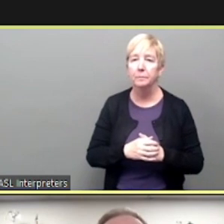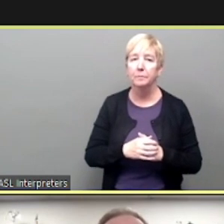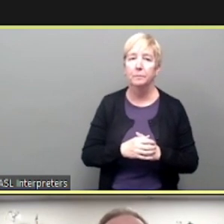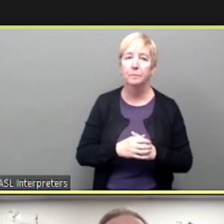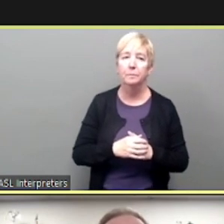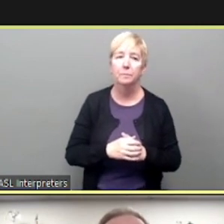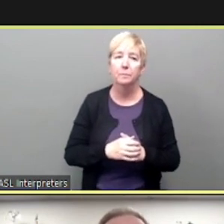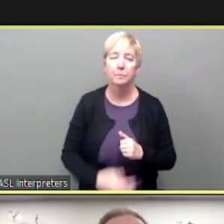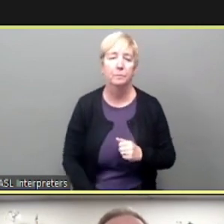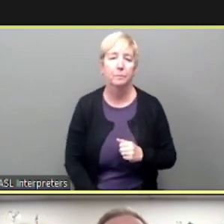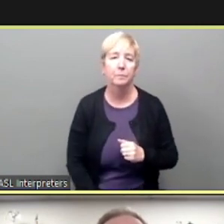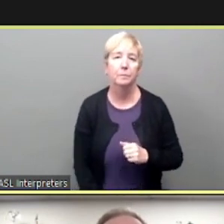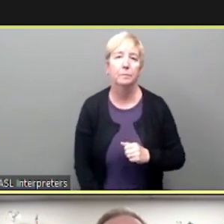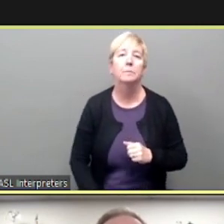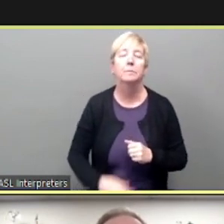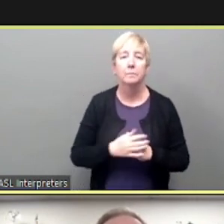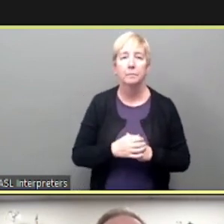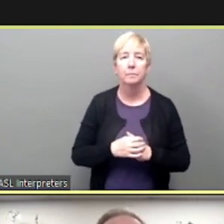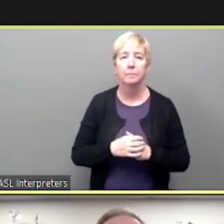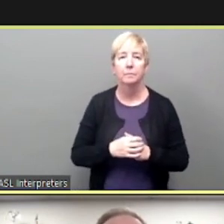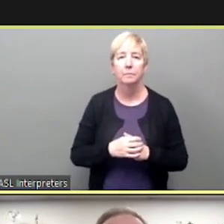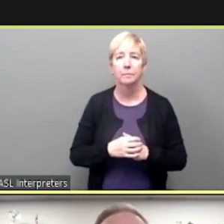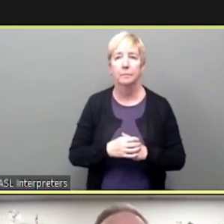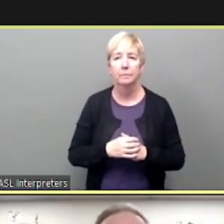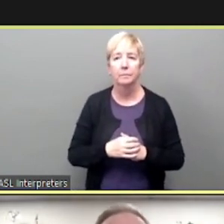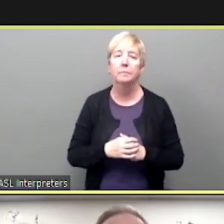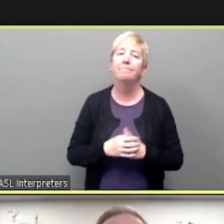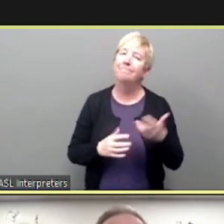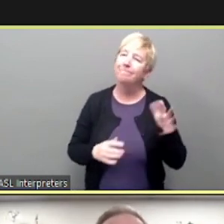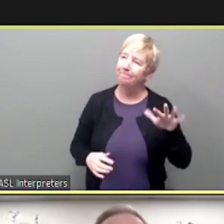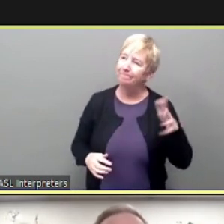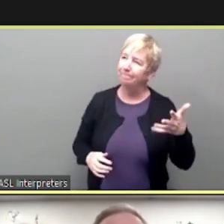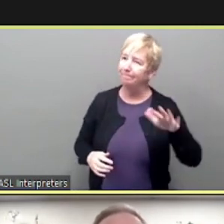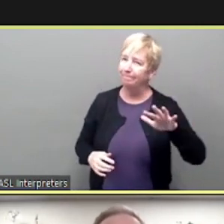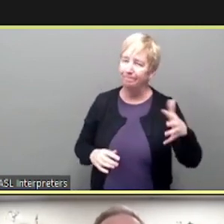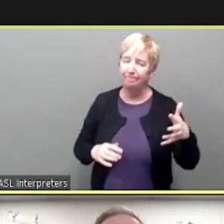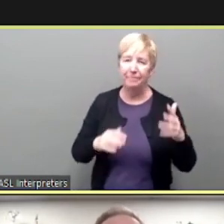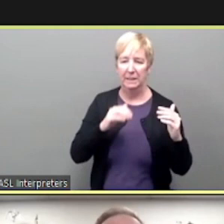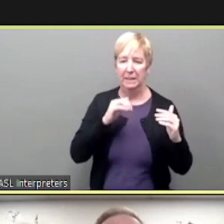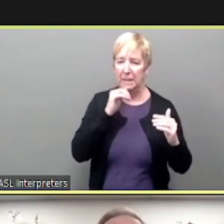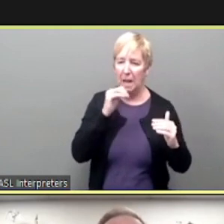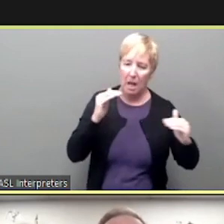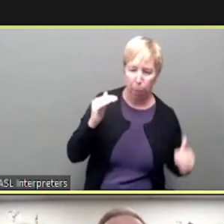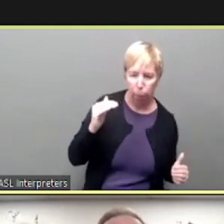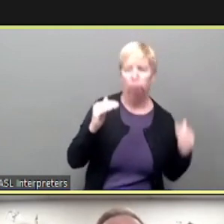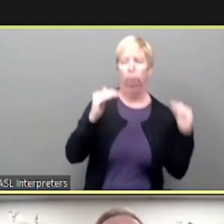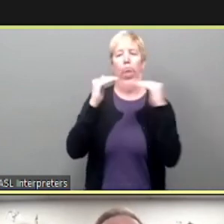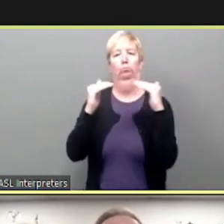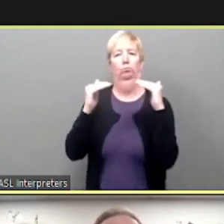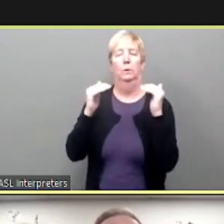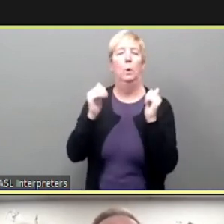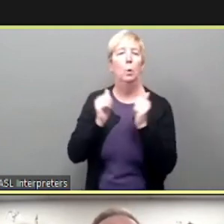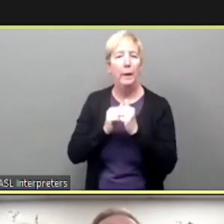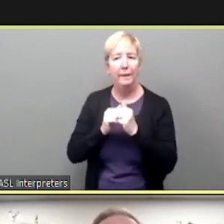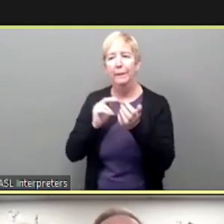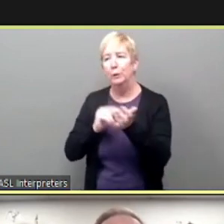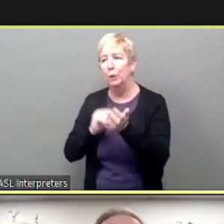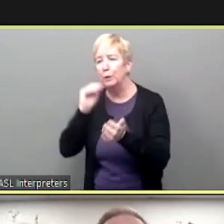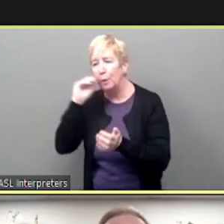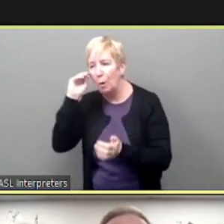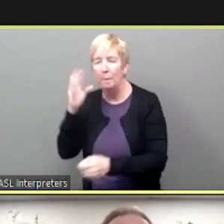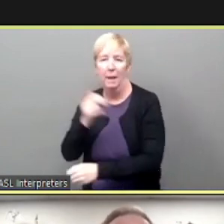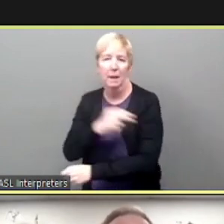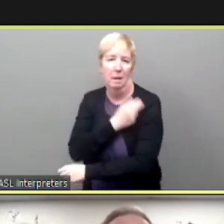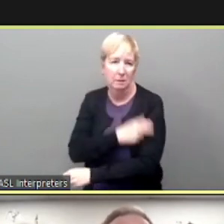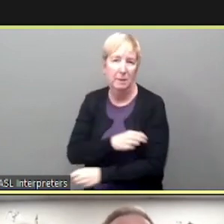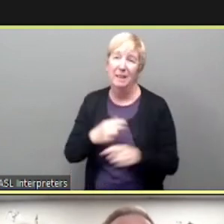on this next slide. Not as good progress in assisted living facilities. We have a